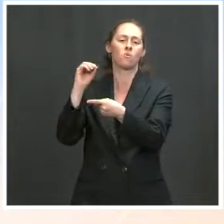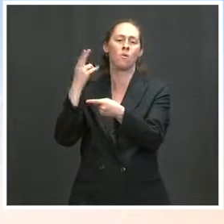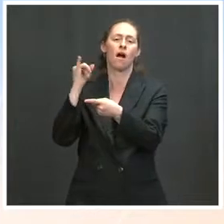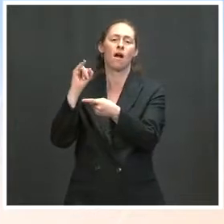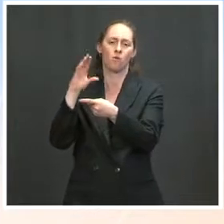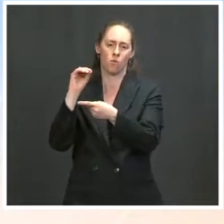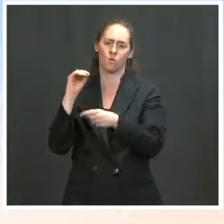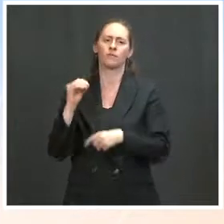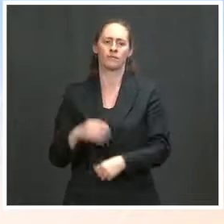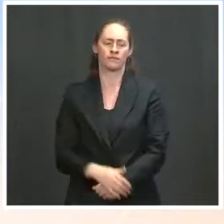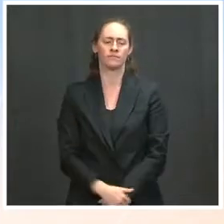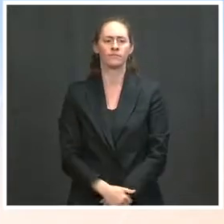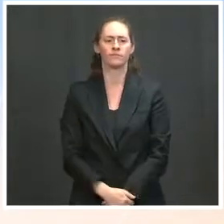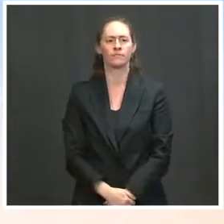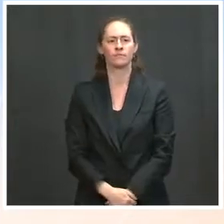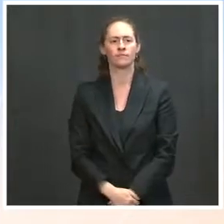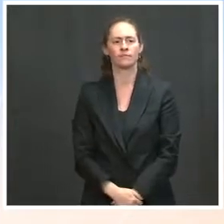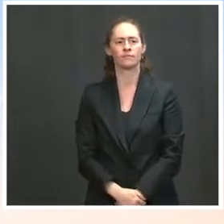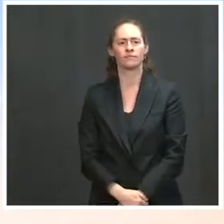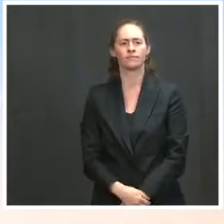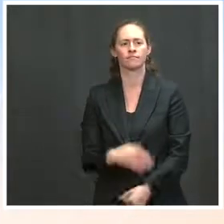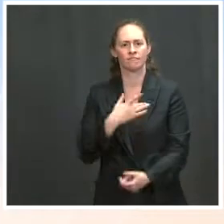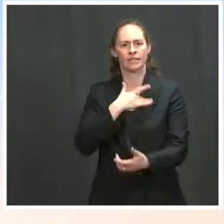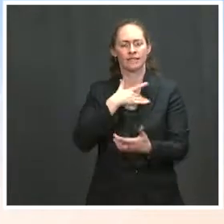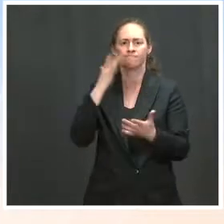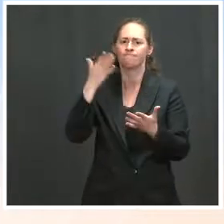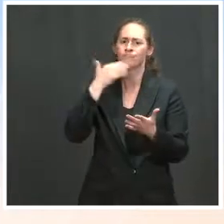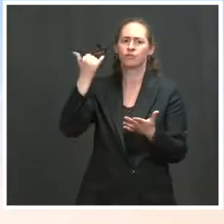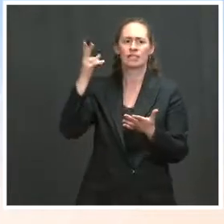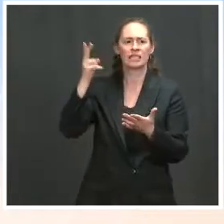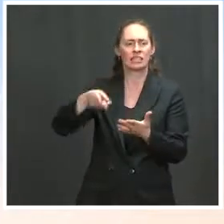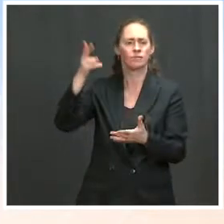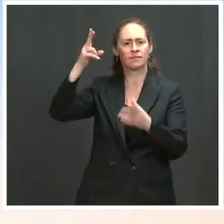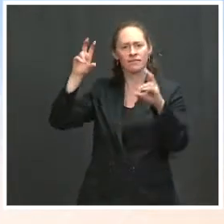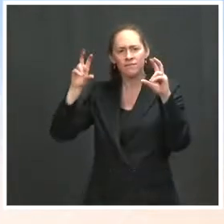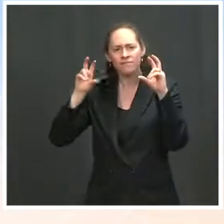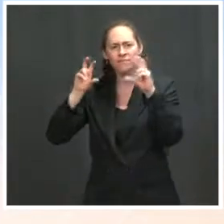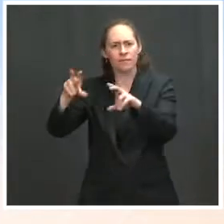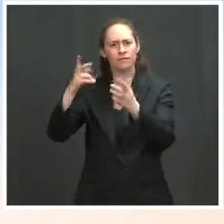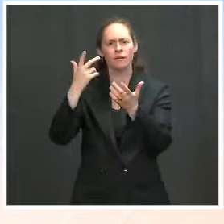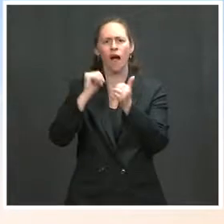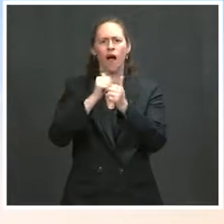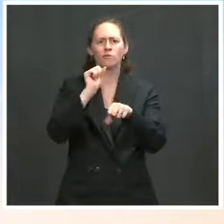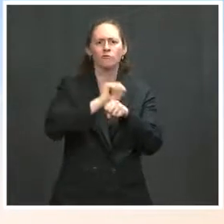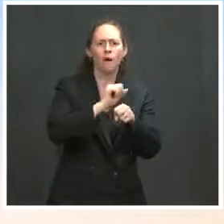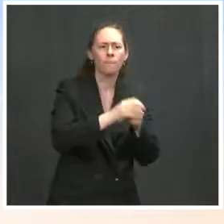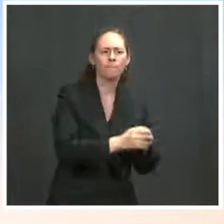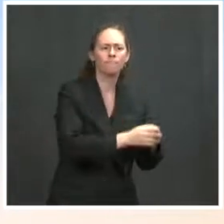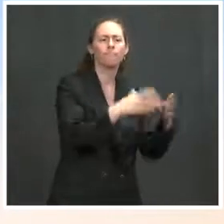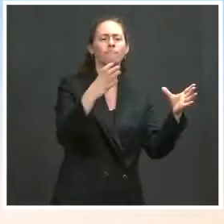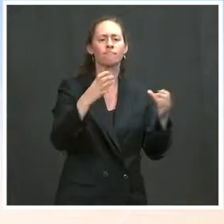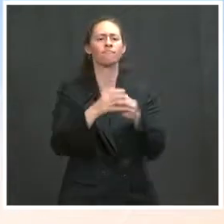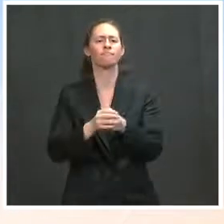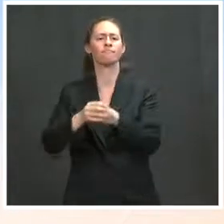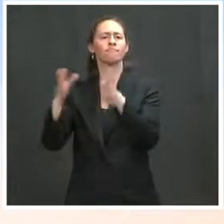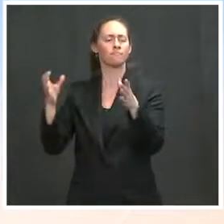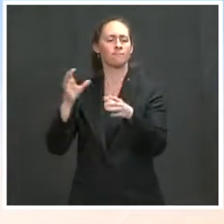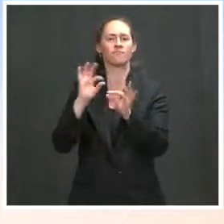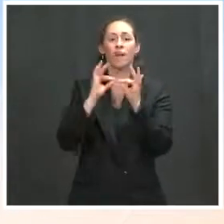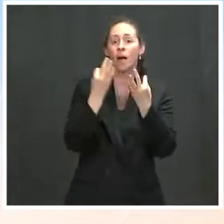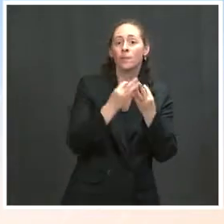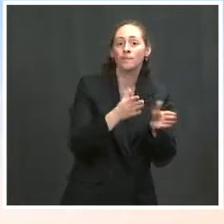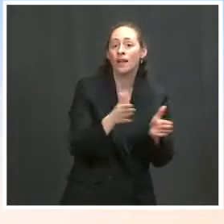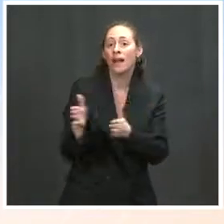of our economy strength through the jobs plan and the families plan. Investments that will create good paying union jobs,